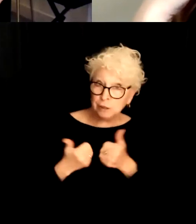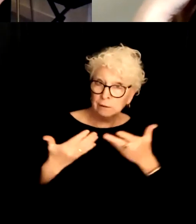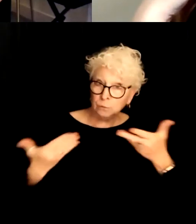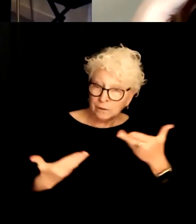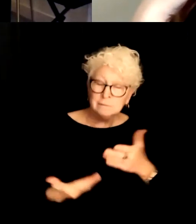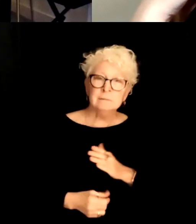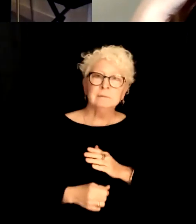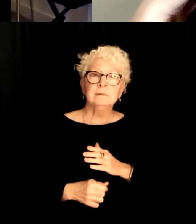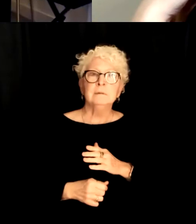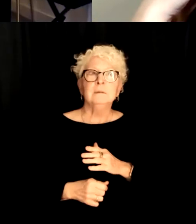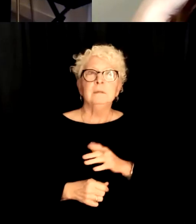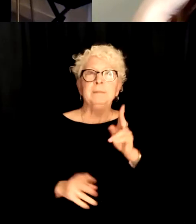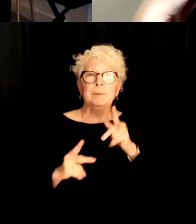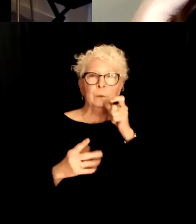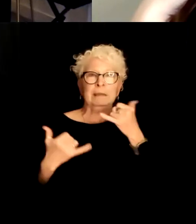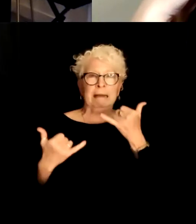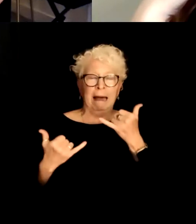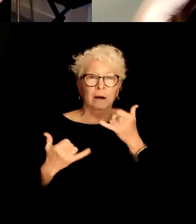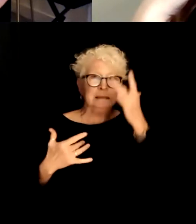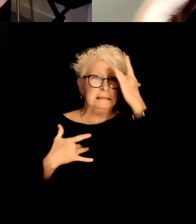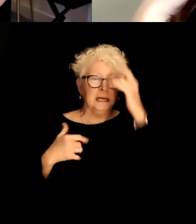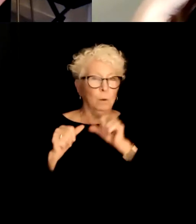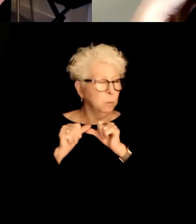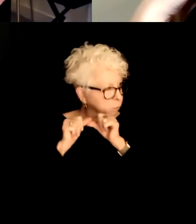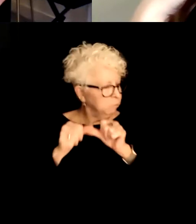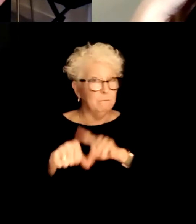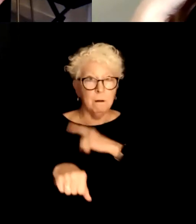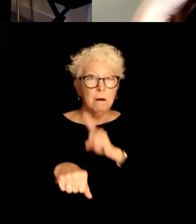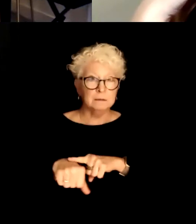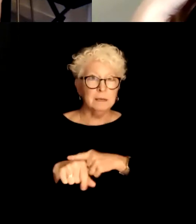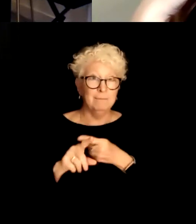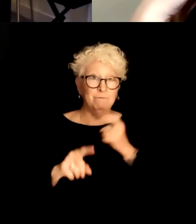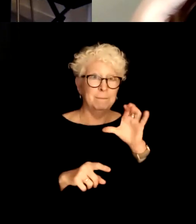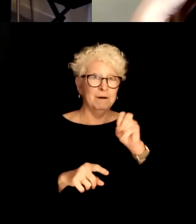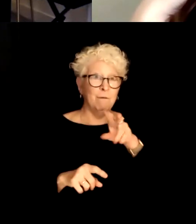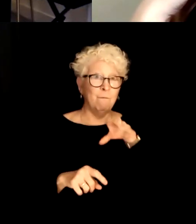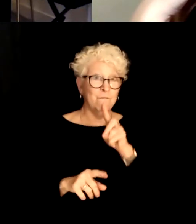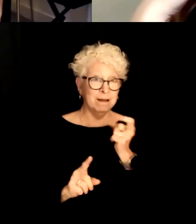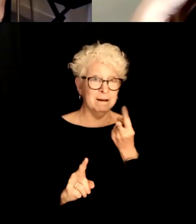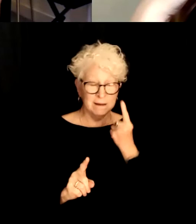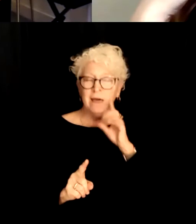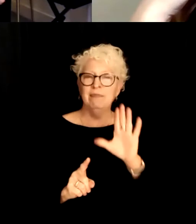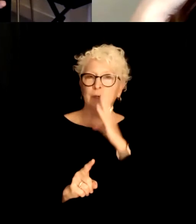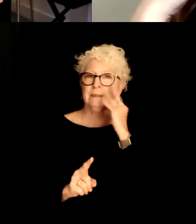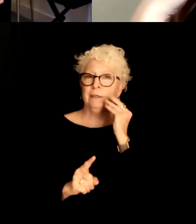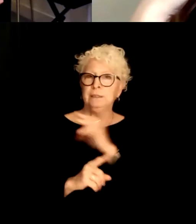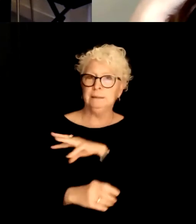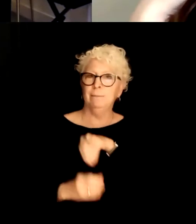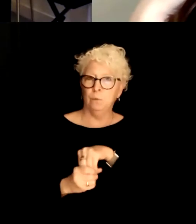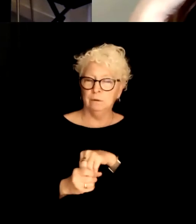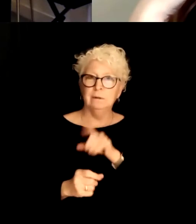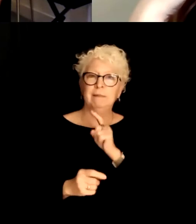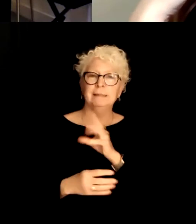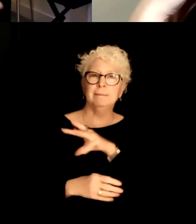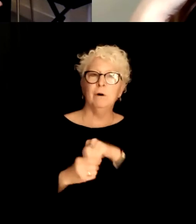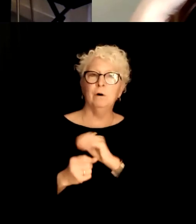these long haulers, which is unique to that experience, but is also part of a genealogy or a lineage that is